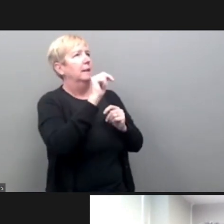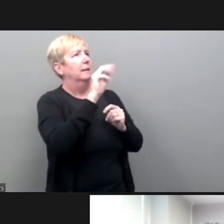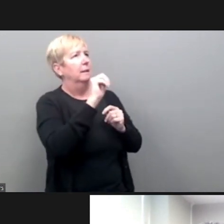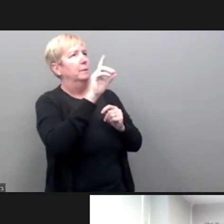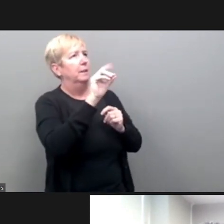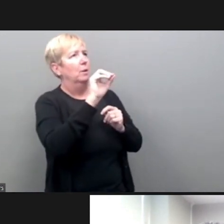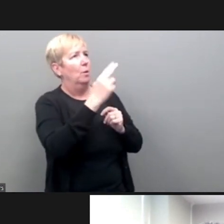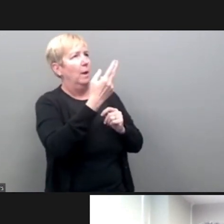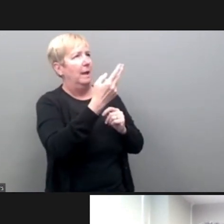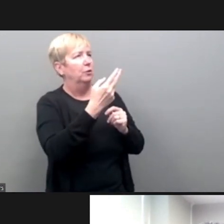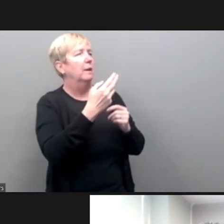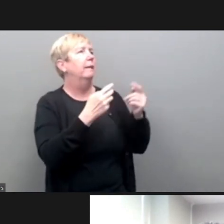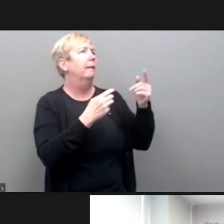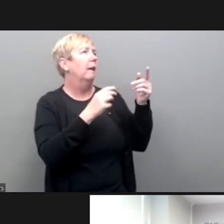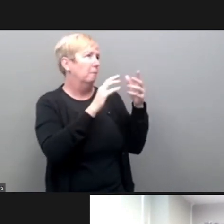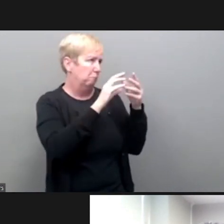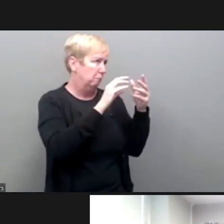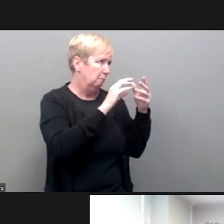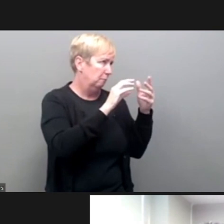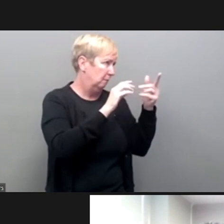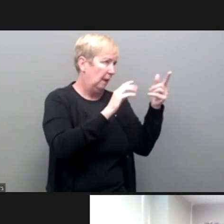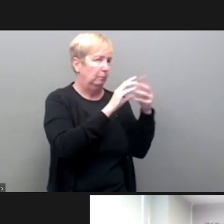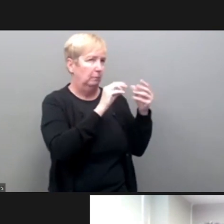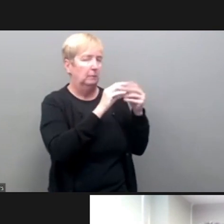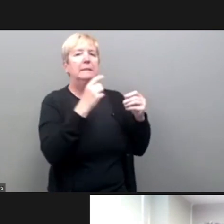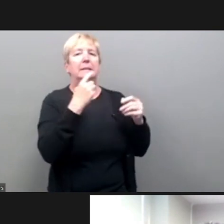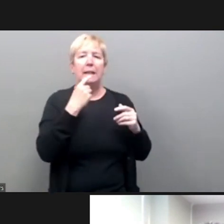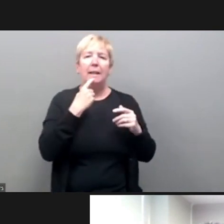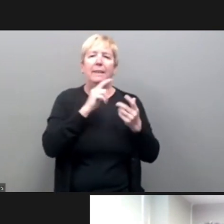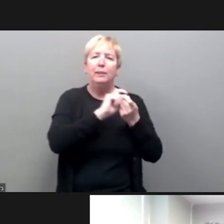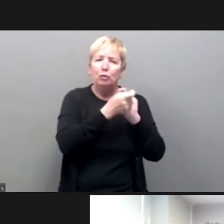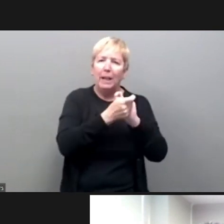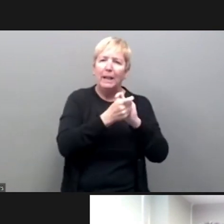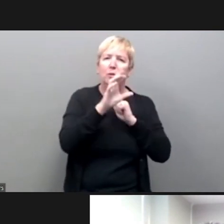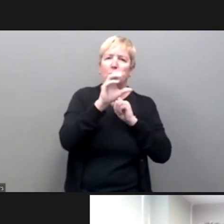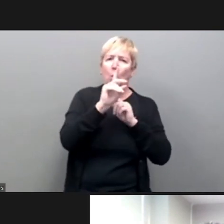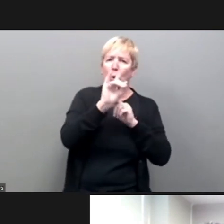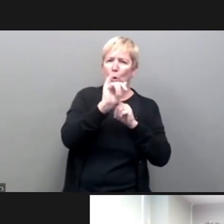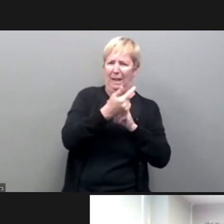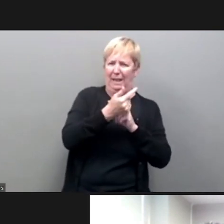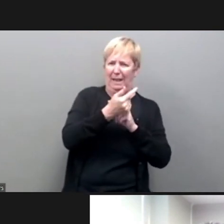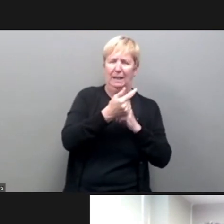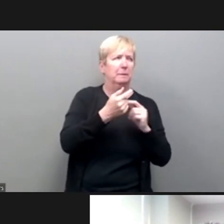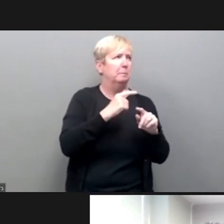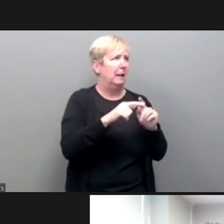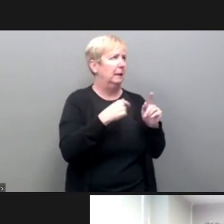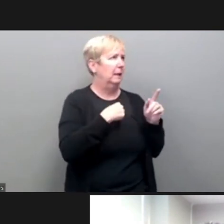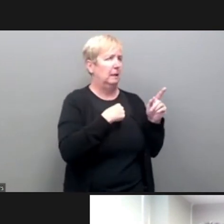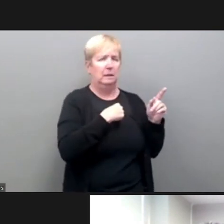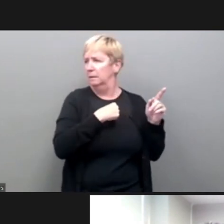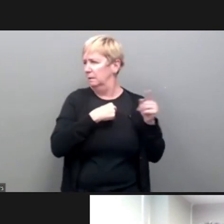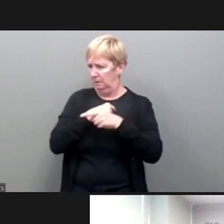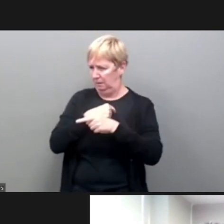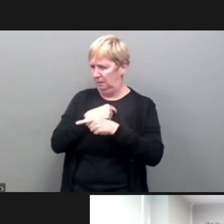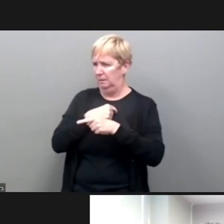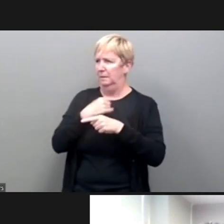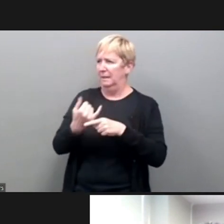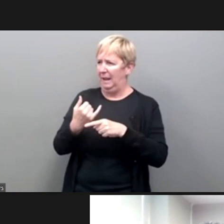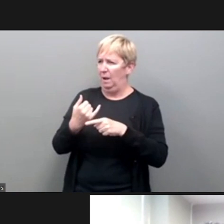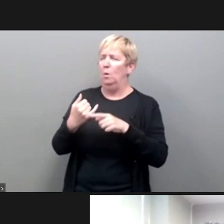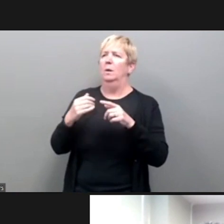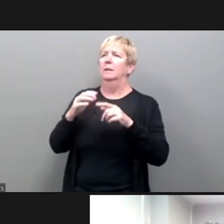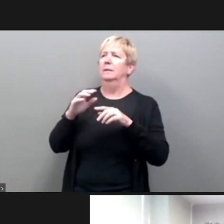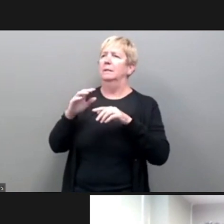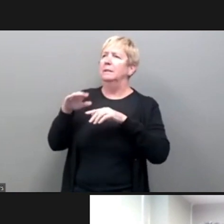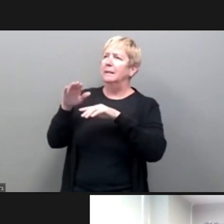age group today. But I am not seeing a concomitant change in the adult group, 18 and